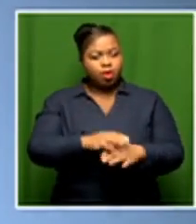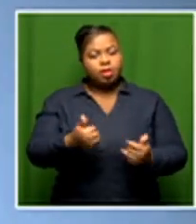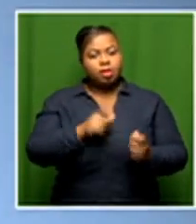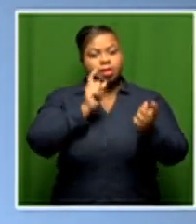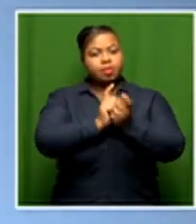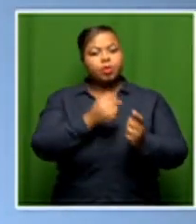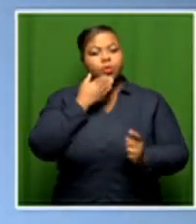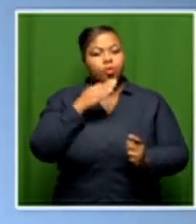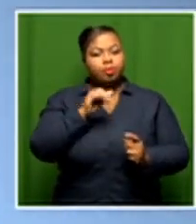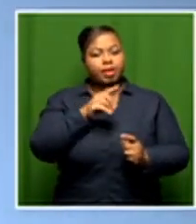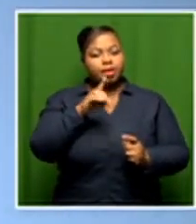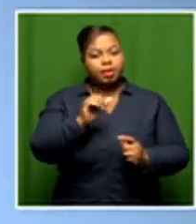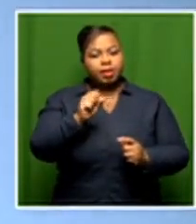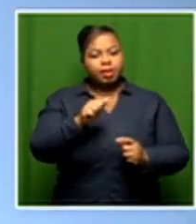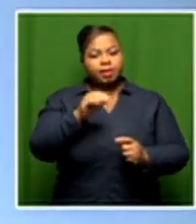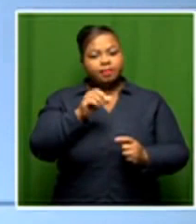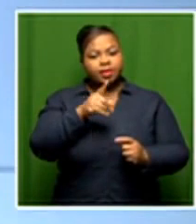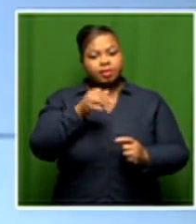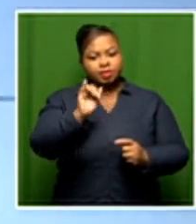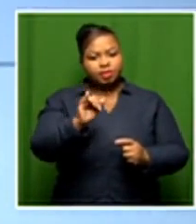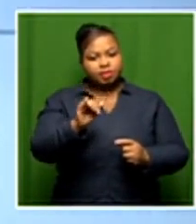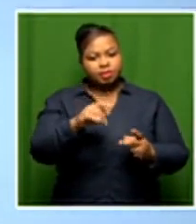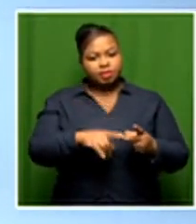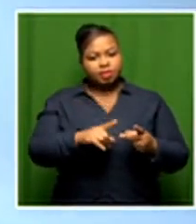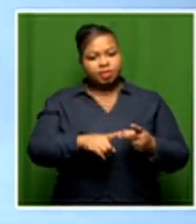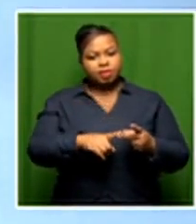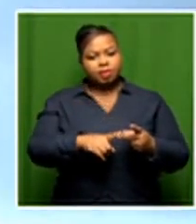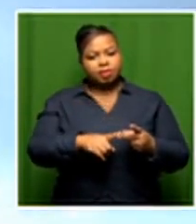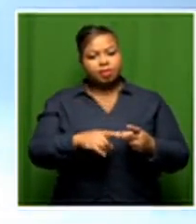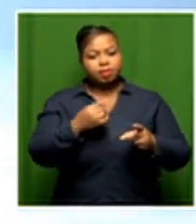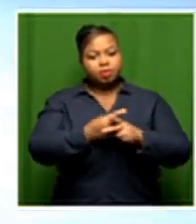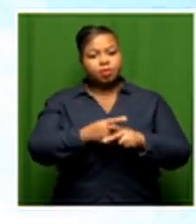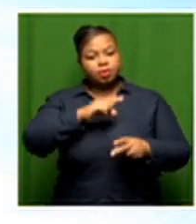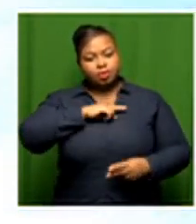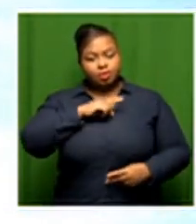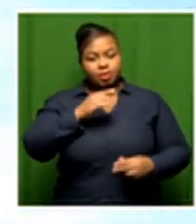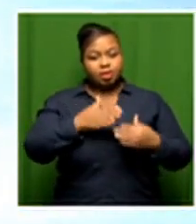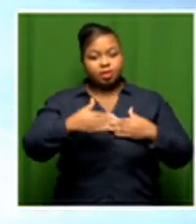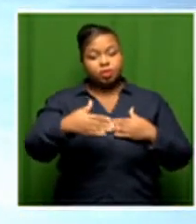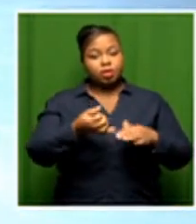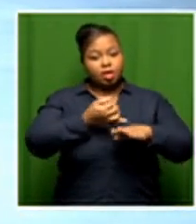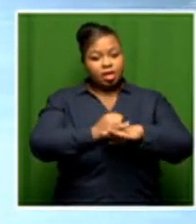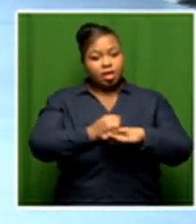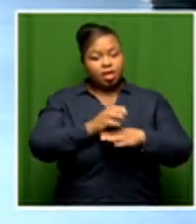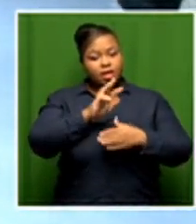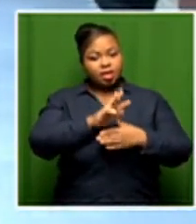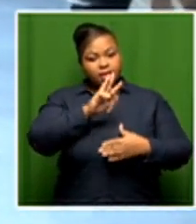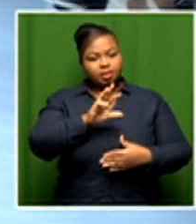likes of Brenda Fassie of then and the Levuma Tosas and all that in those time when the early 90s we